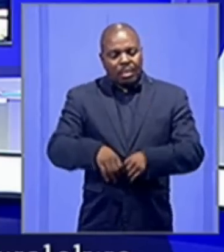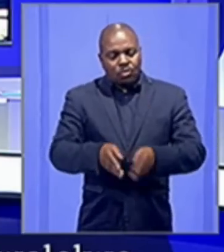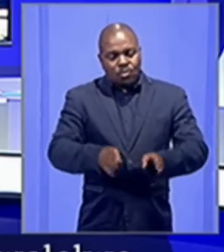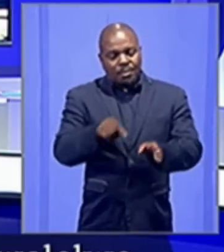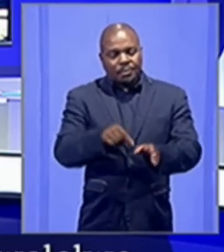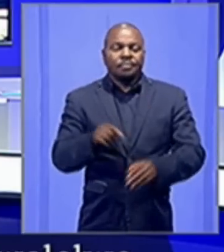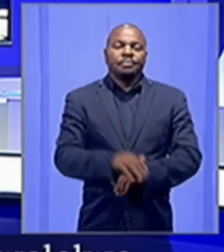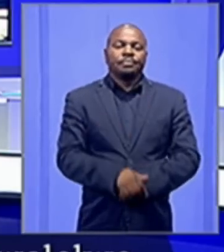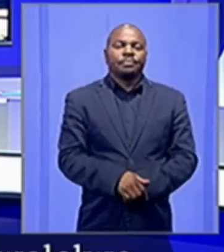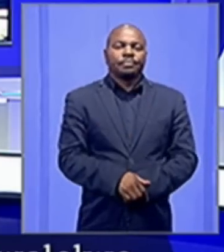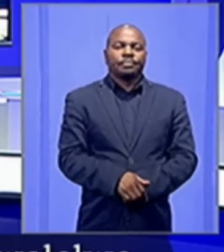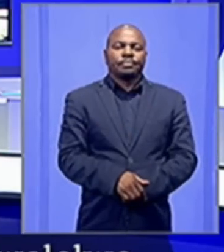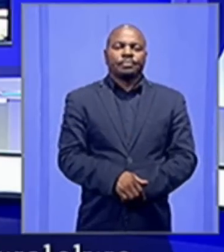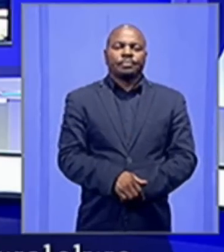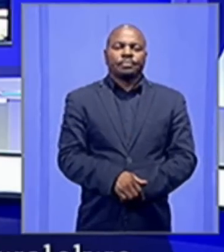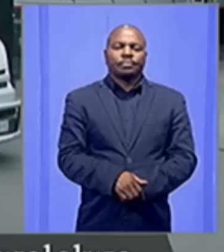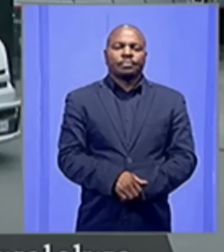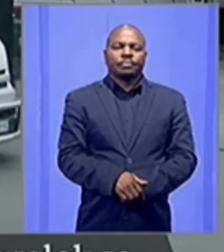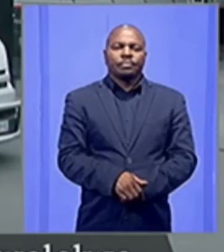yeo.